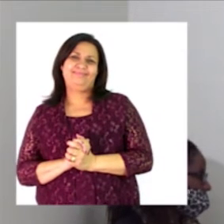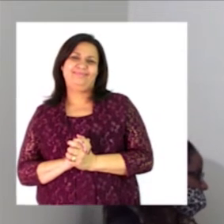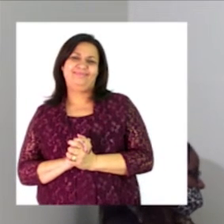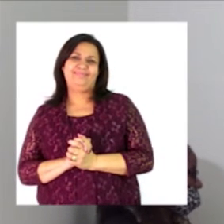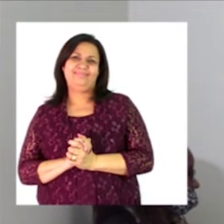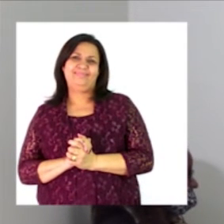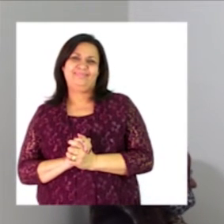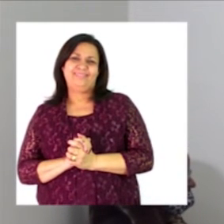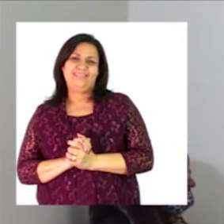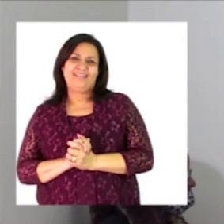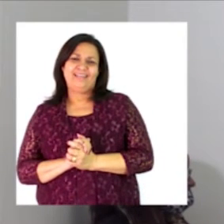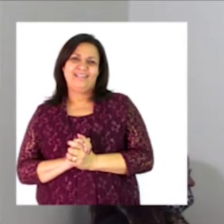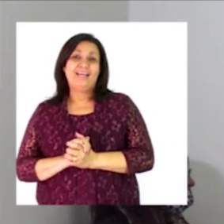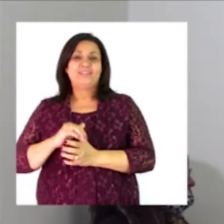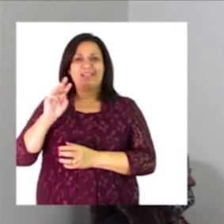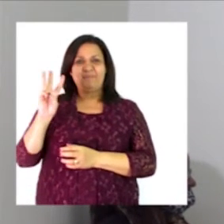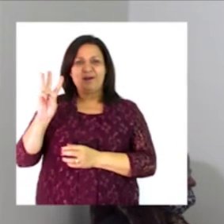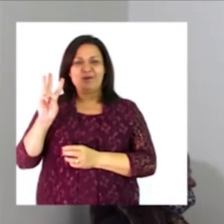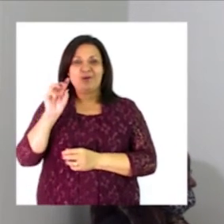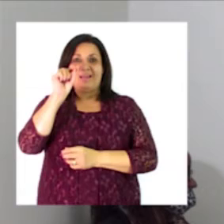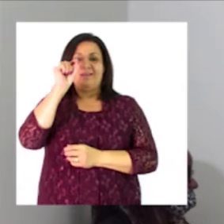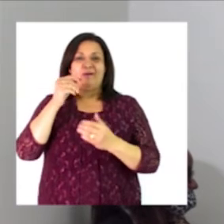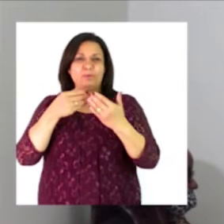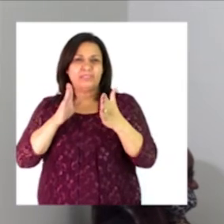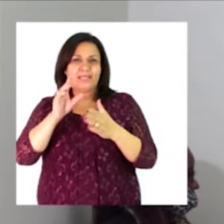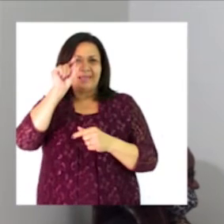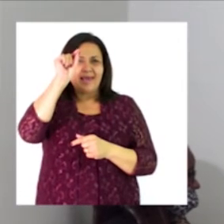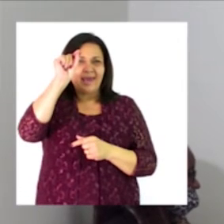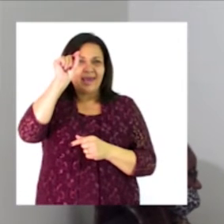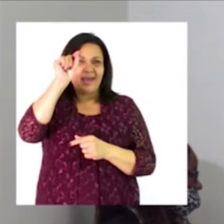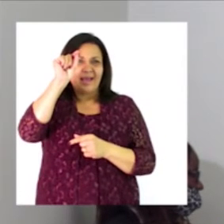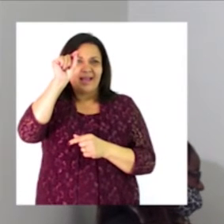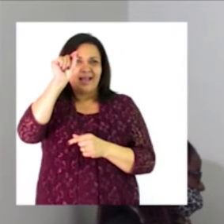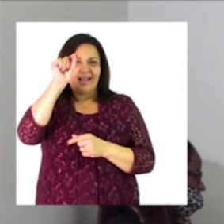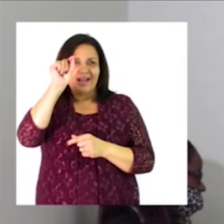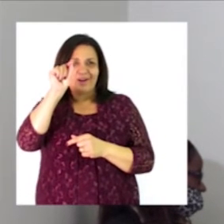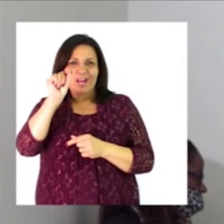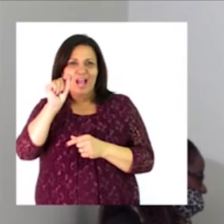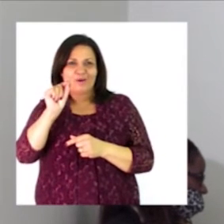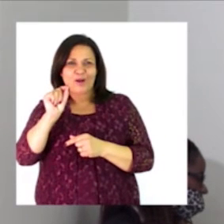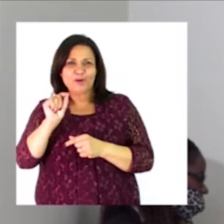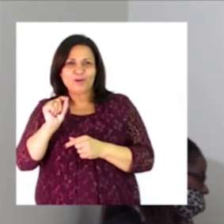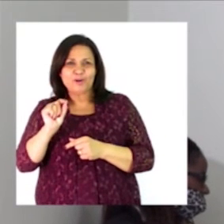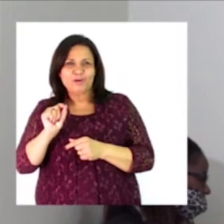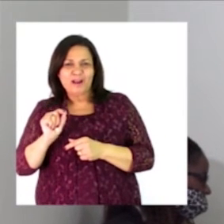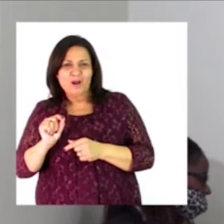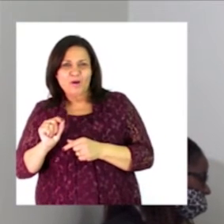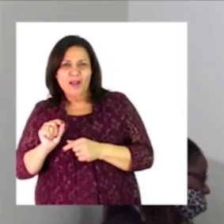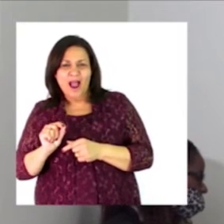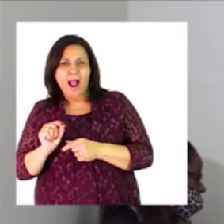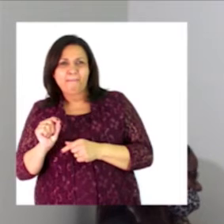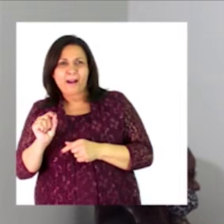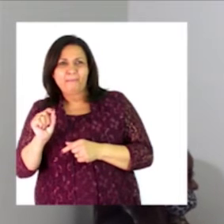and trace letter W starting from the top with your index finger